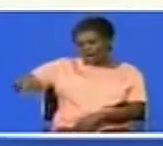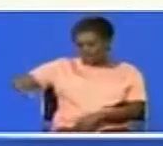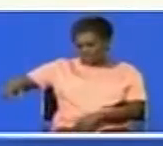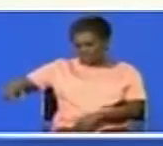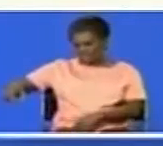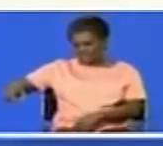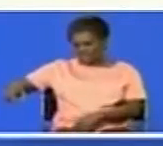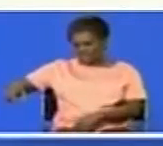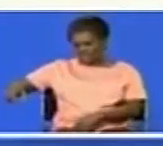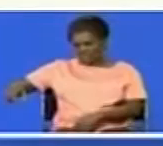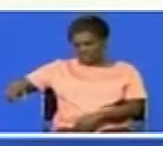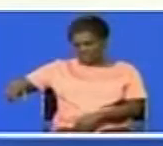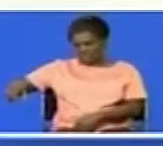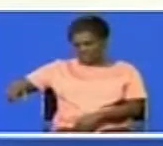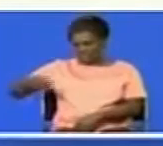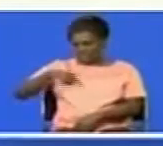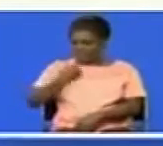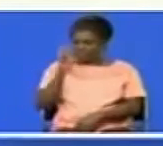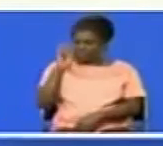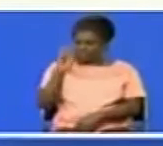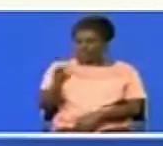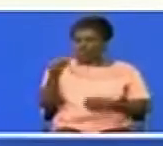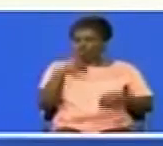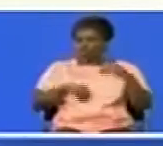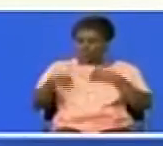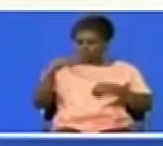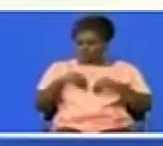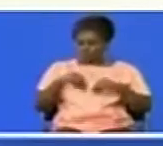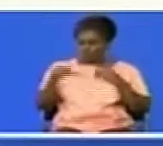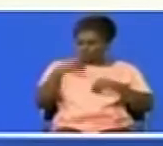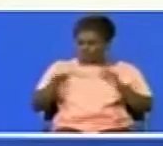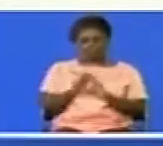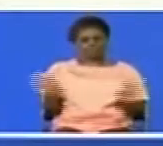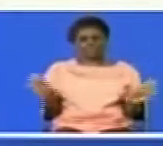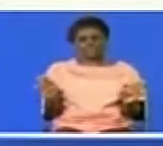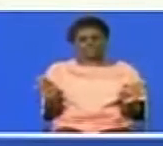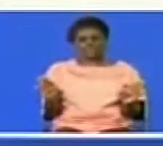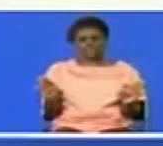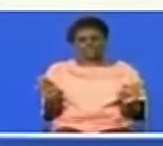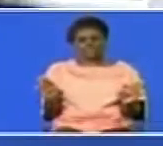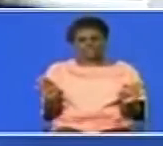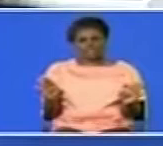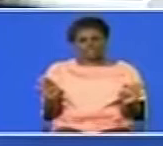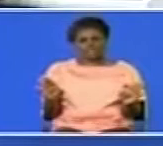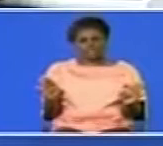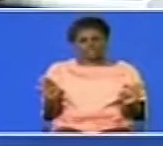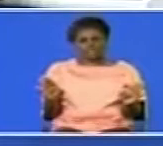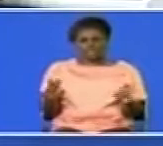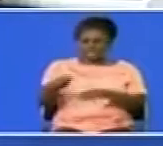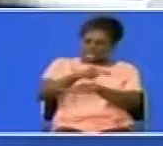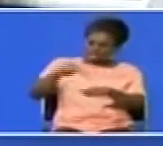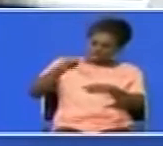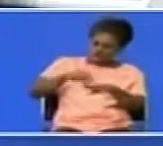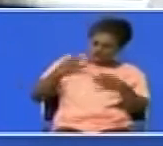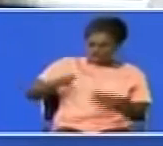counties vis-a-vis the corrupt. For me, let us look at corruption as corruption. individualistic, whether it's at the county. In fact, it